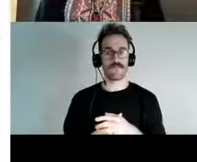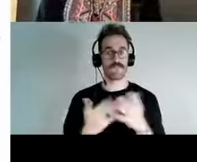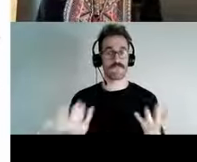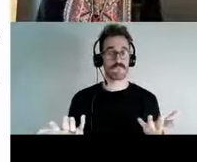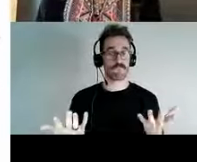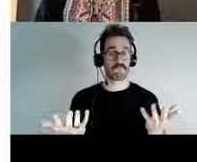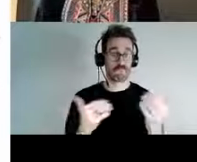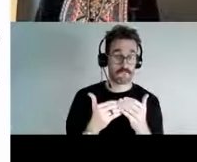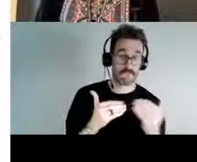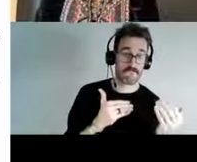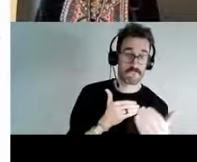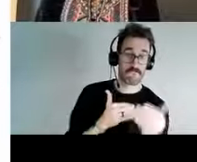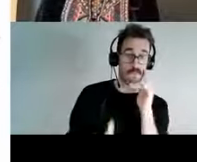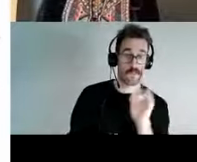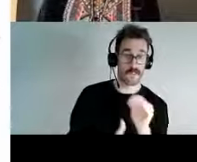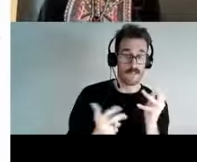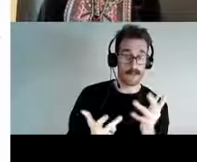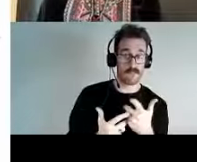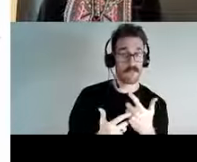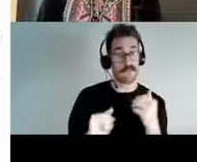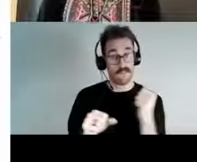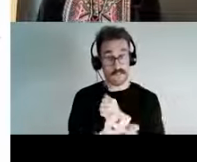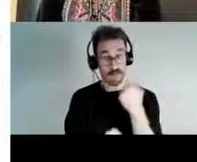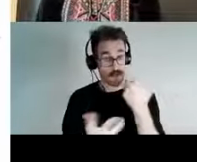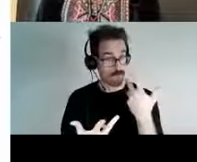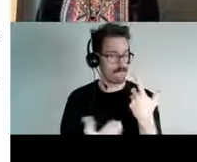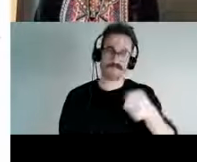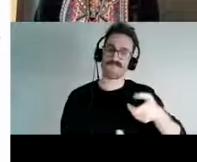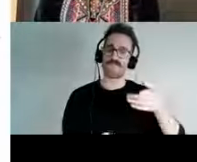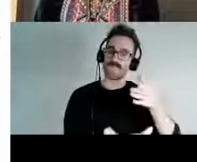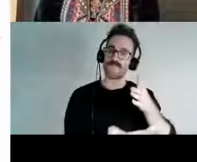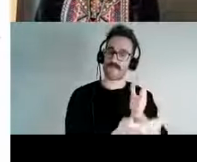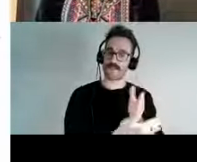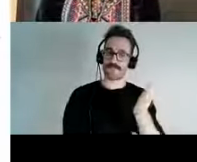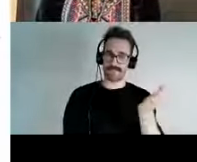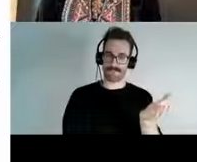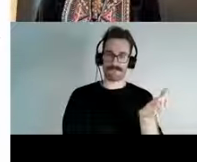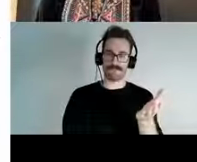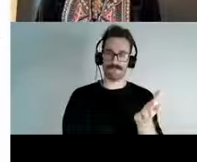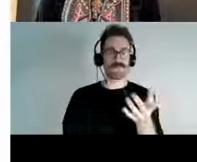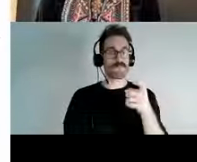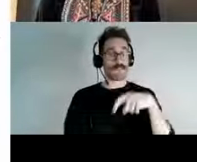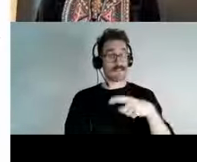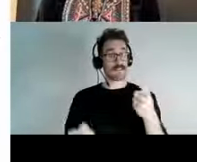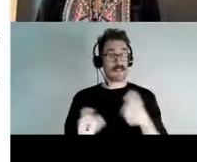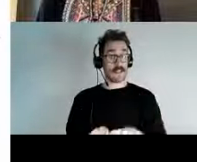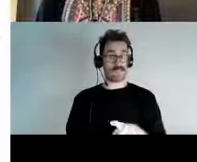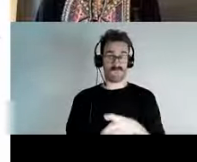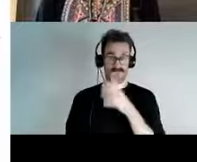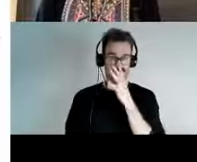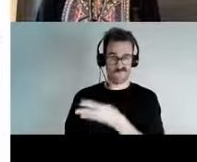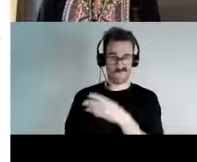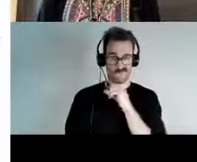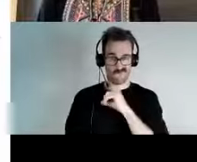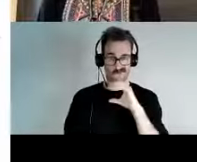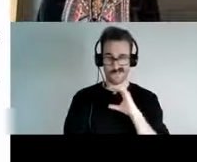So moving forward, let's fight for what's right. We need to learn and grow from the treatment of older people in this